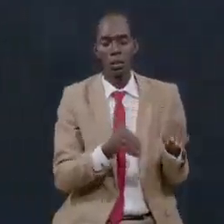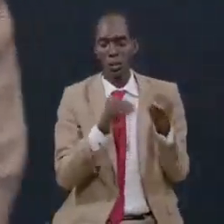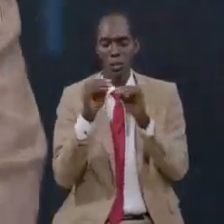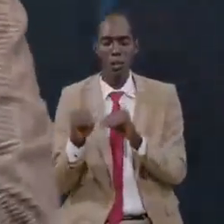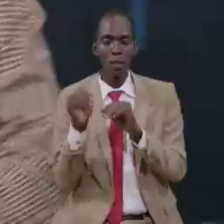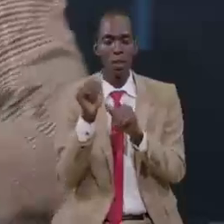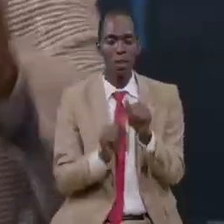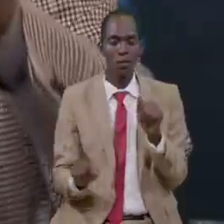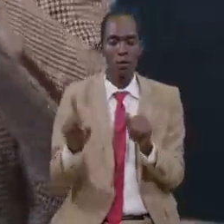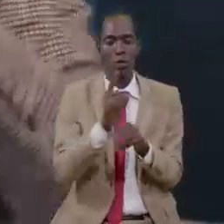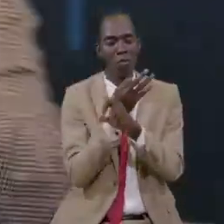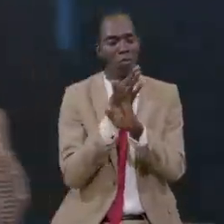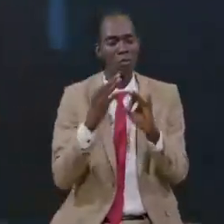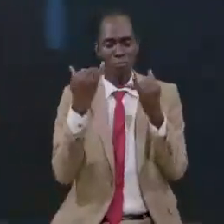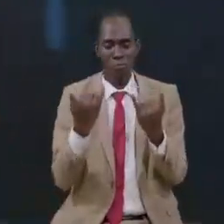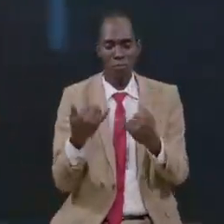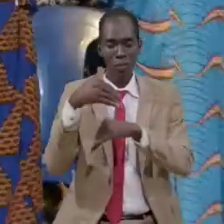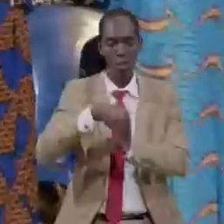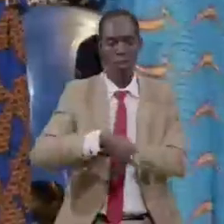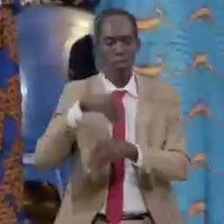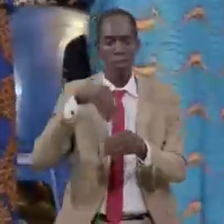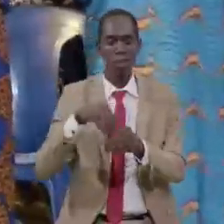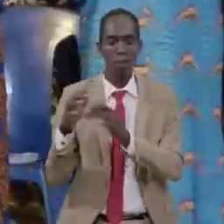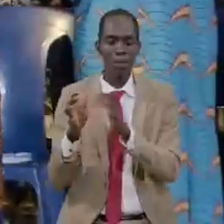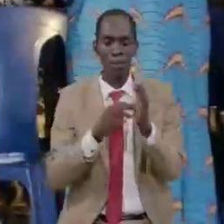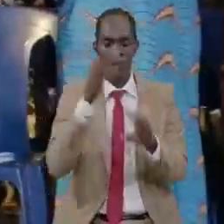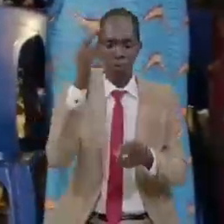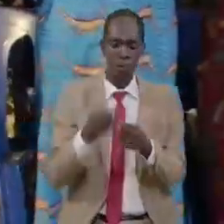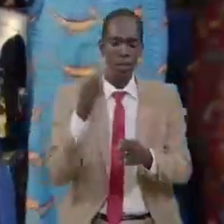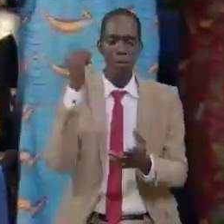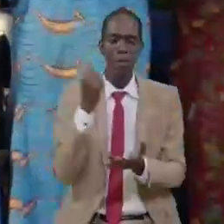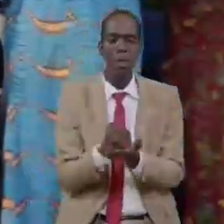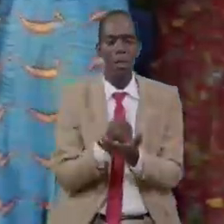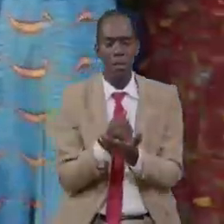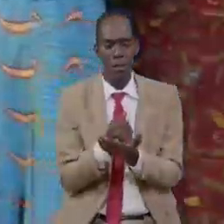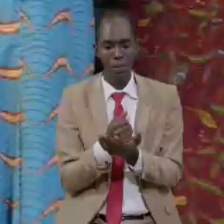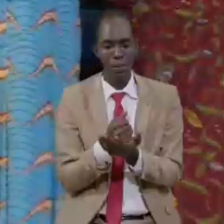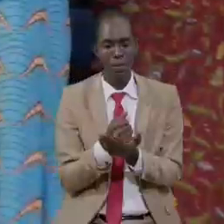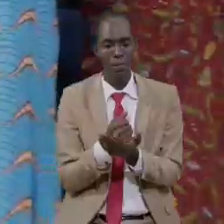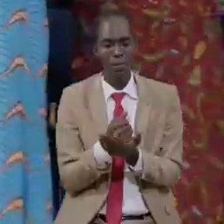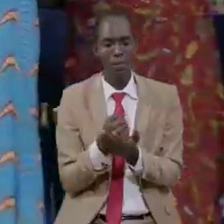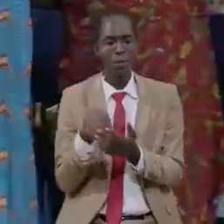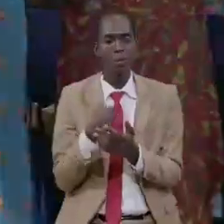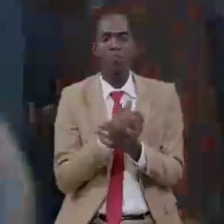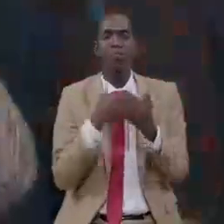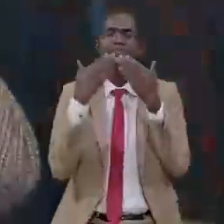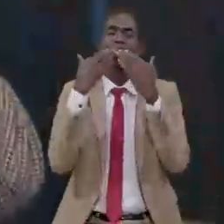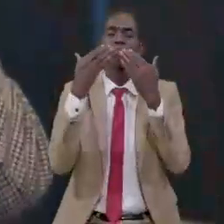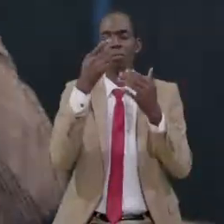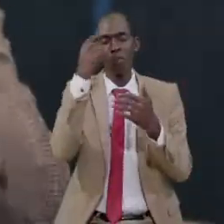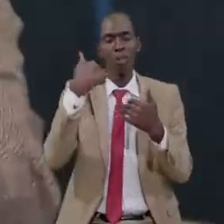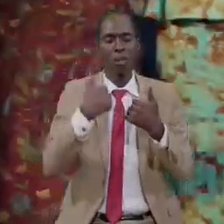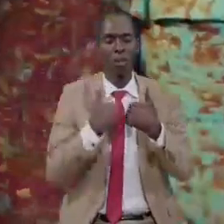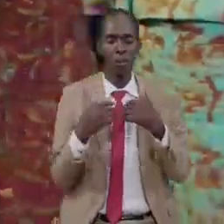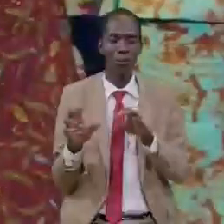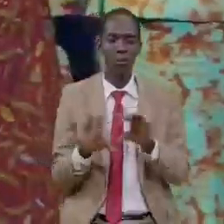free tonight, in Jesus' name. We thank you, Lord, because we know it is done.